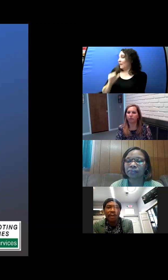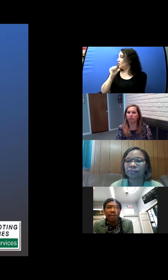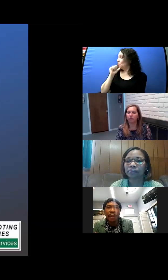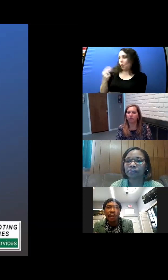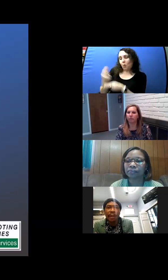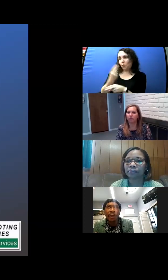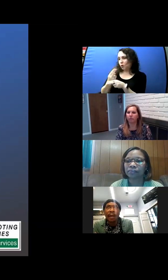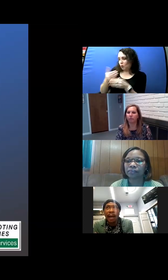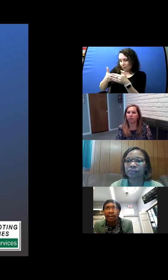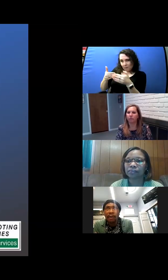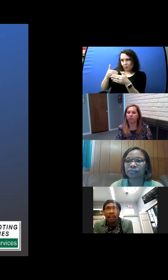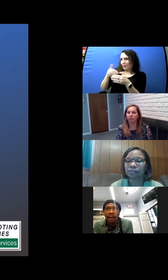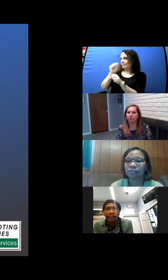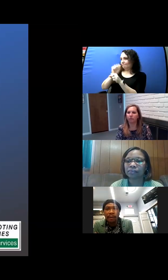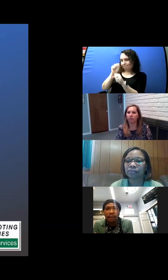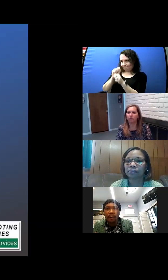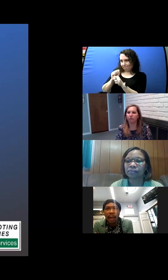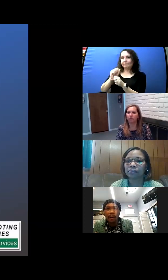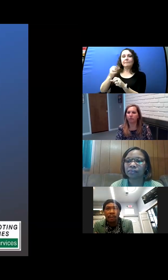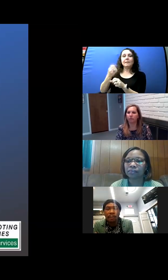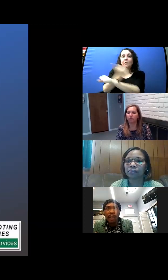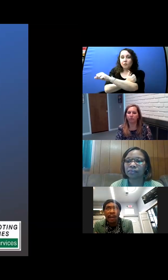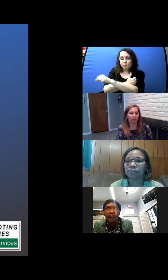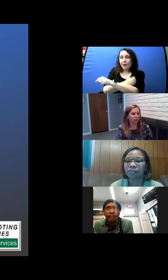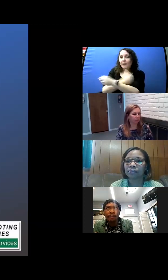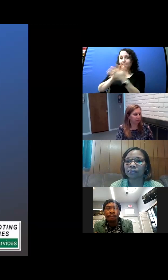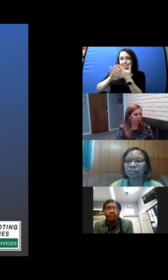pre-employment drug screening. I do all my interviews on my own.